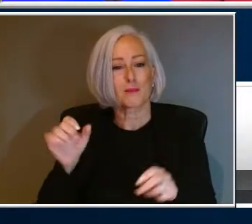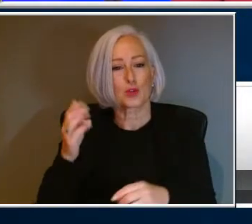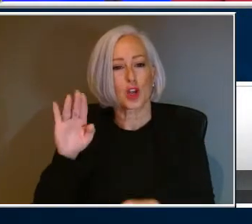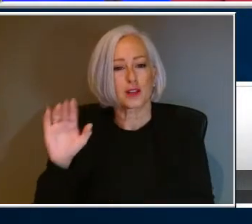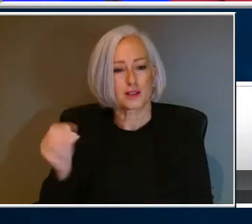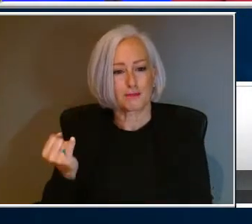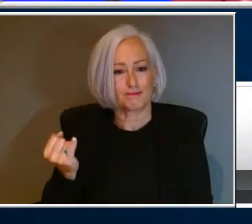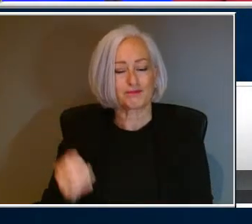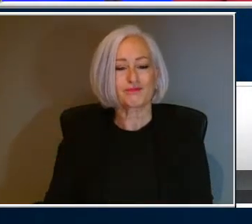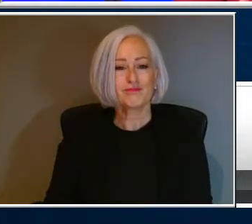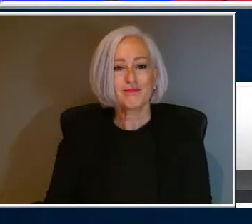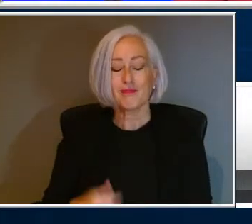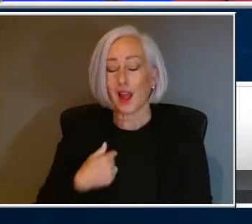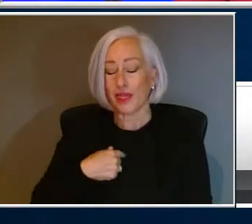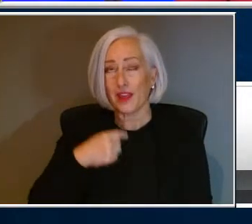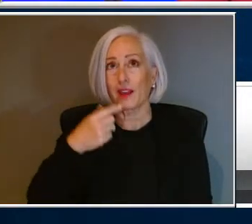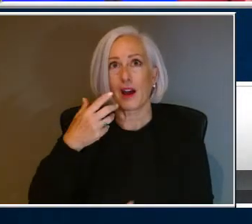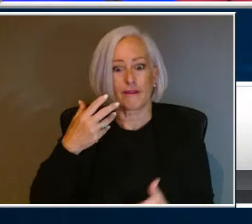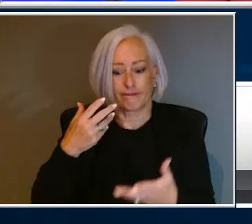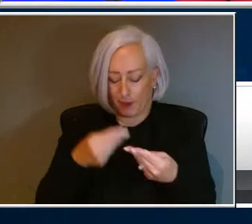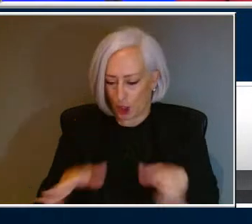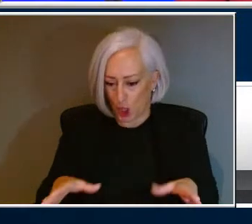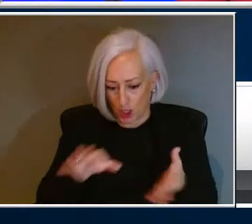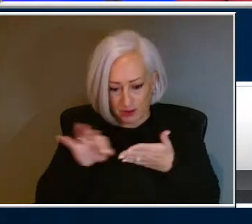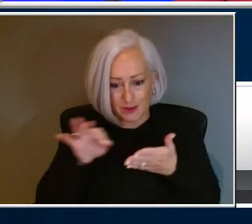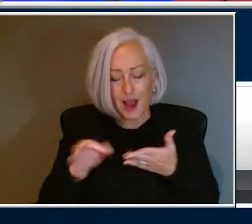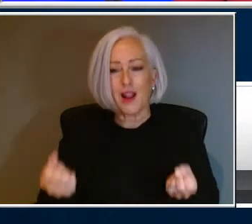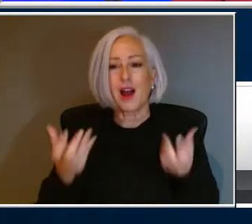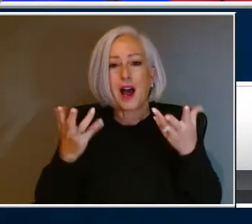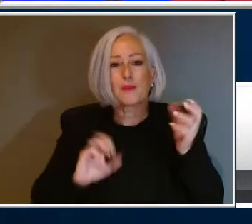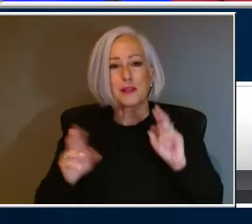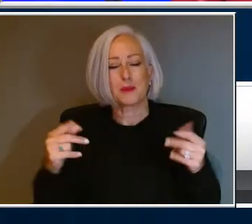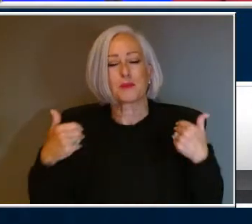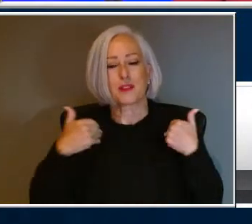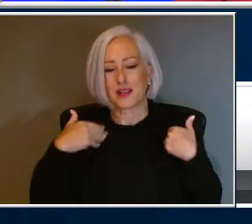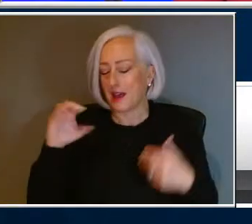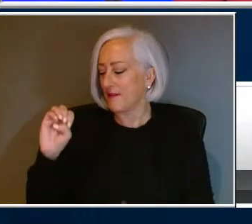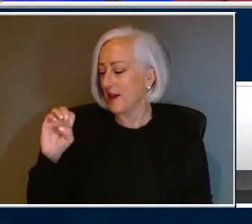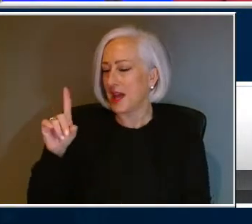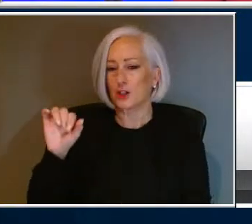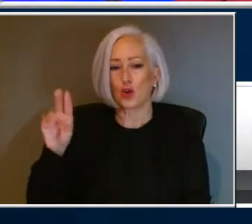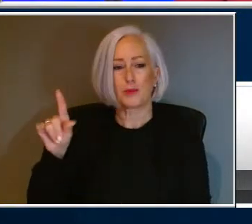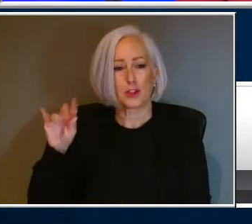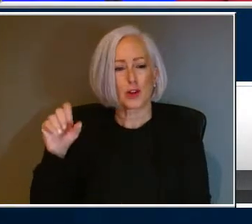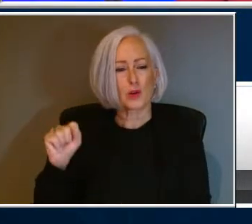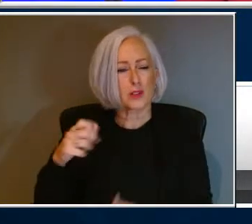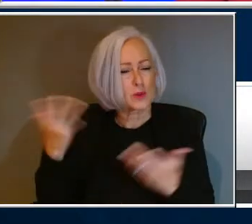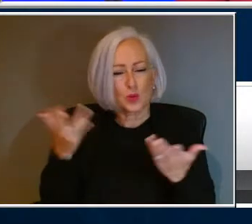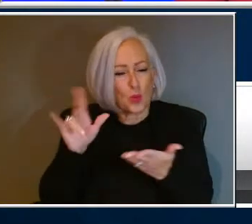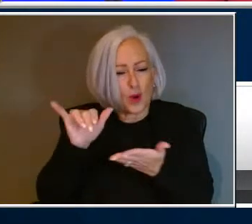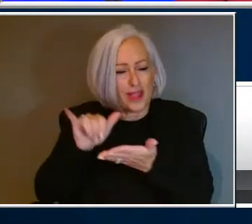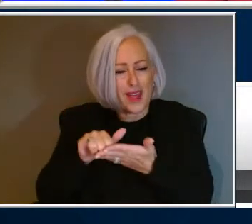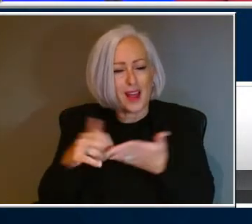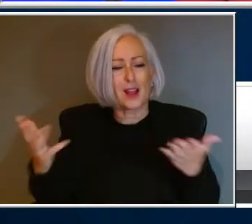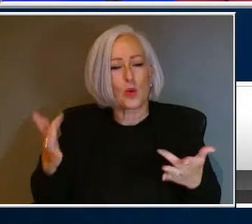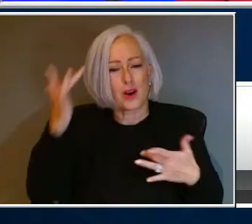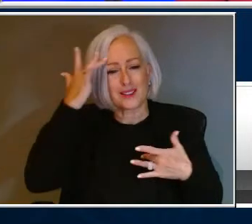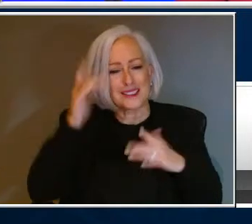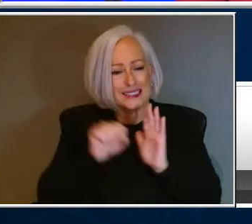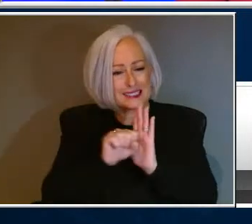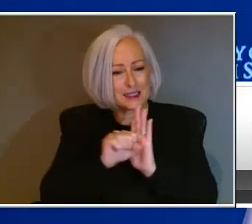lost count of how many friends and women I've heard who have endometriosis. So just tell us what that is and what symptoms does it